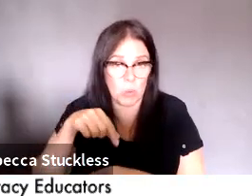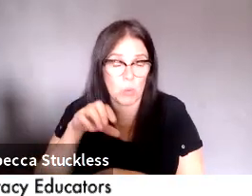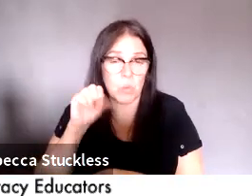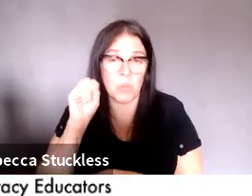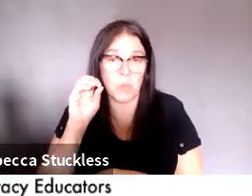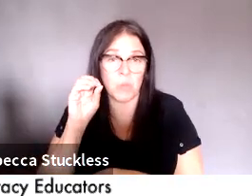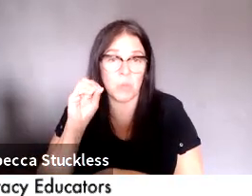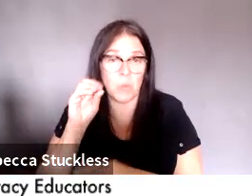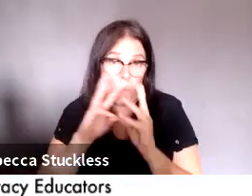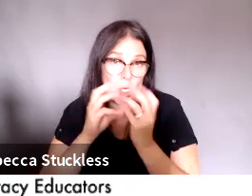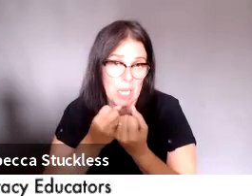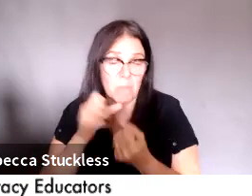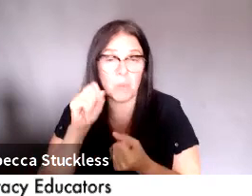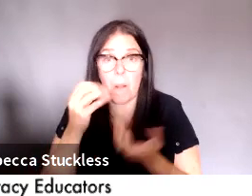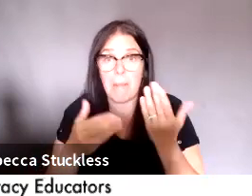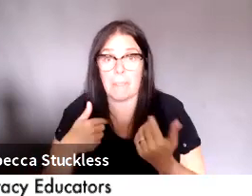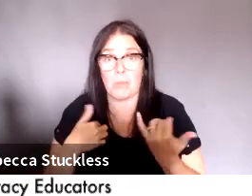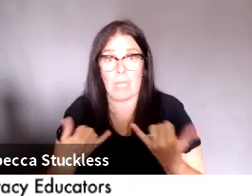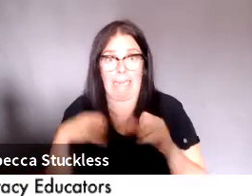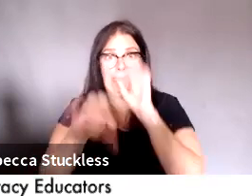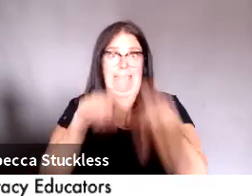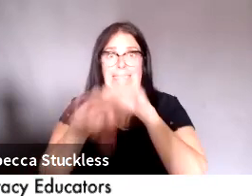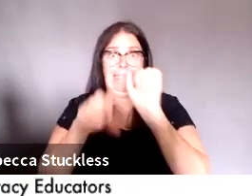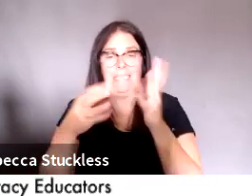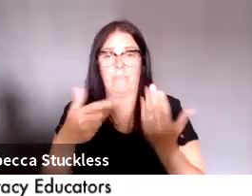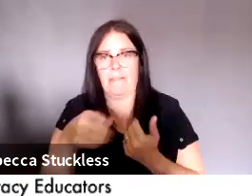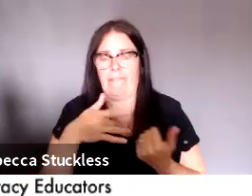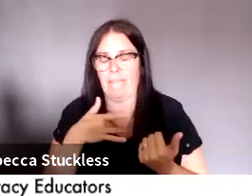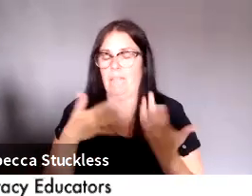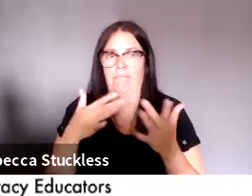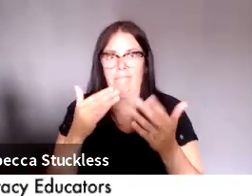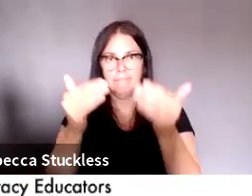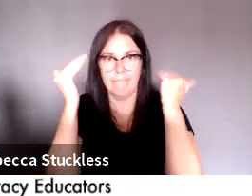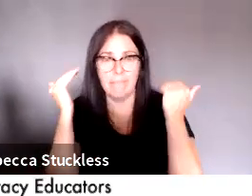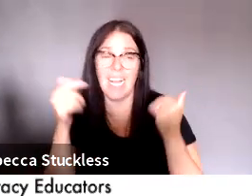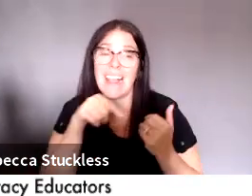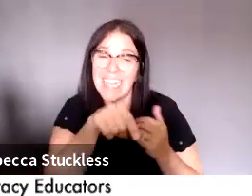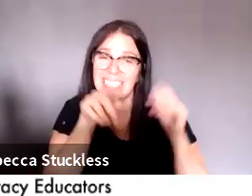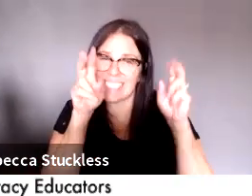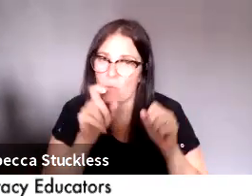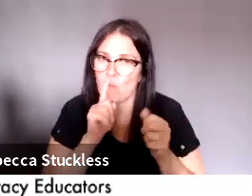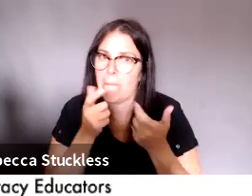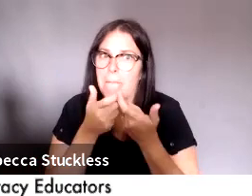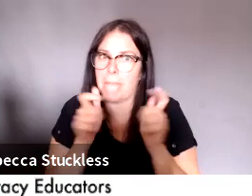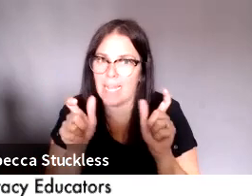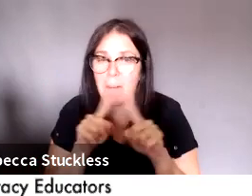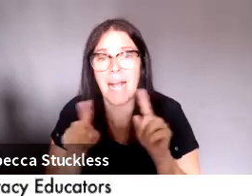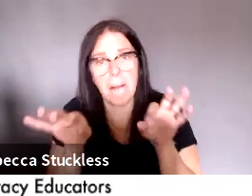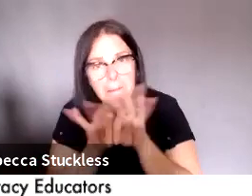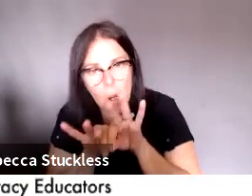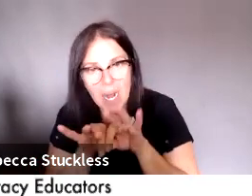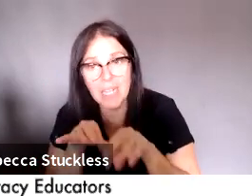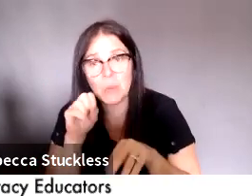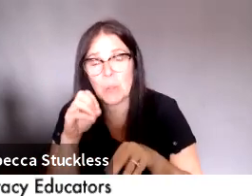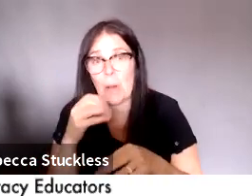rushing through any pieces or didn't get a chance to address everything in the chat, because this is a big, big, big topic, but it's a big, big, important topic.